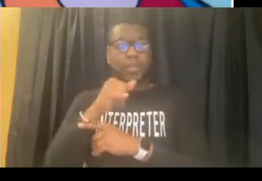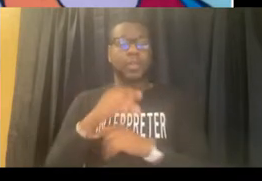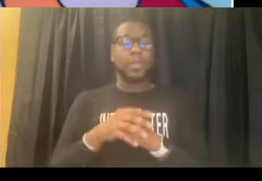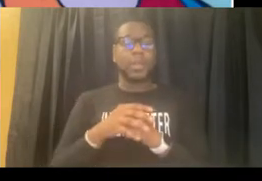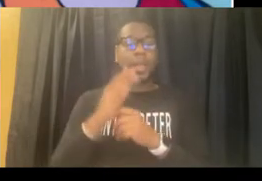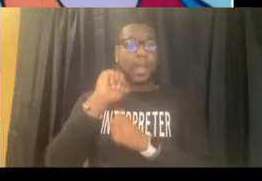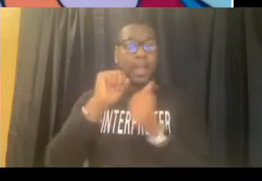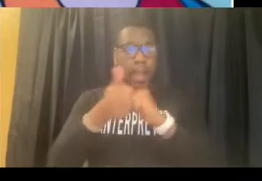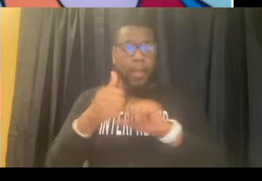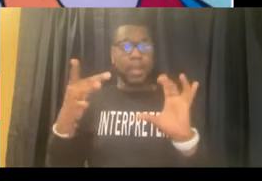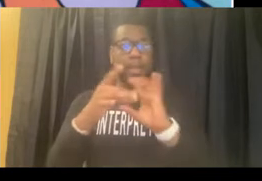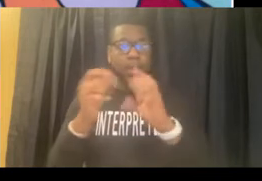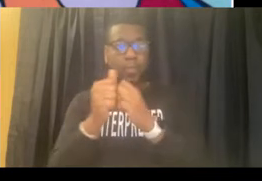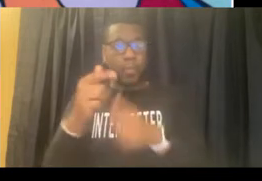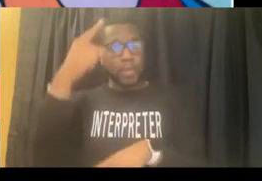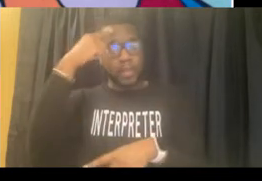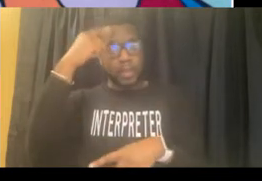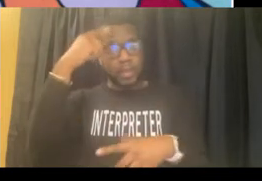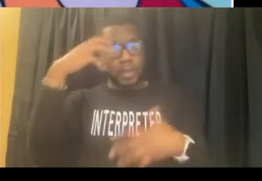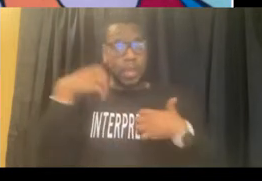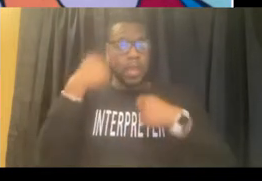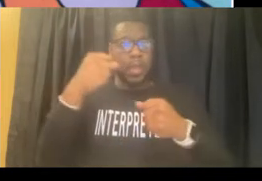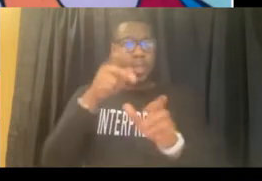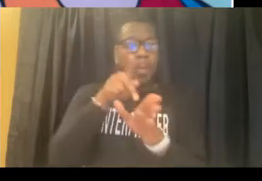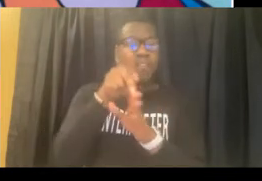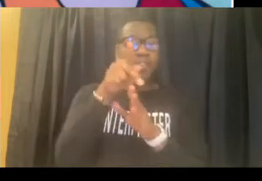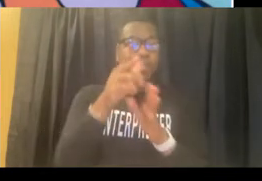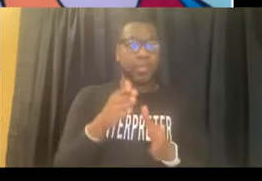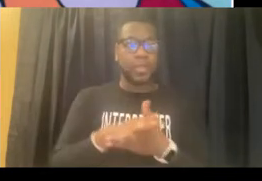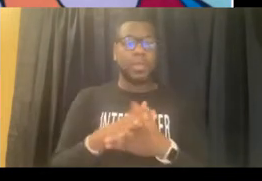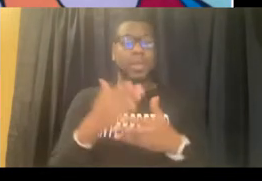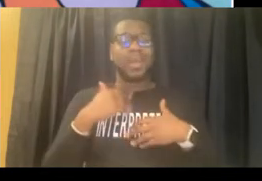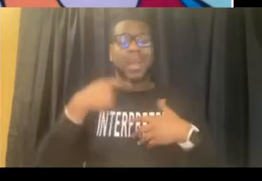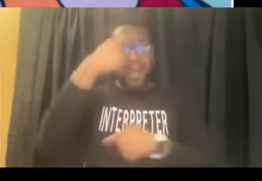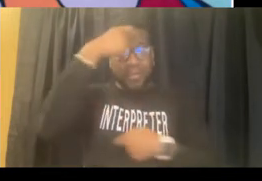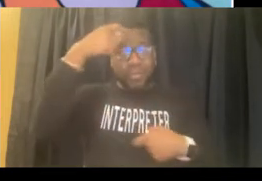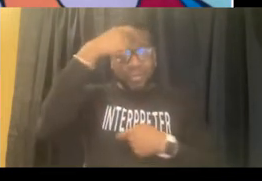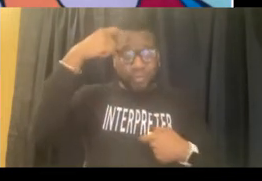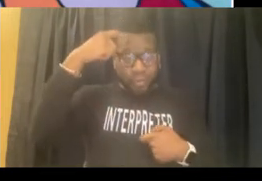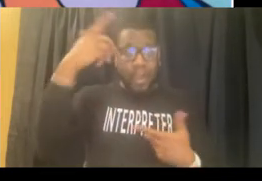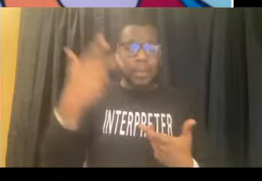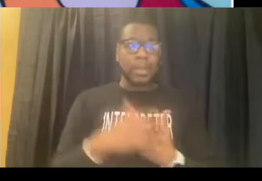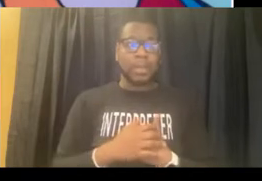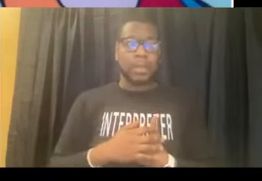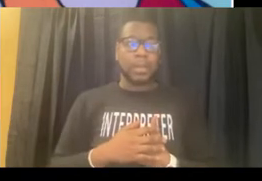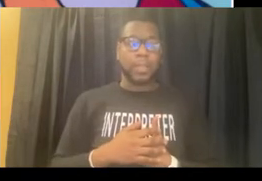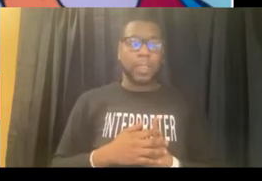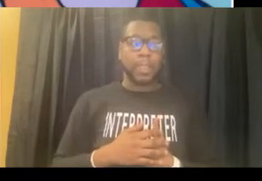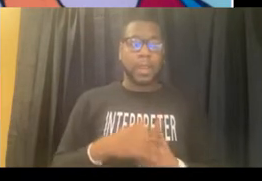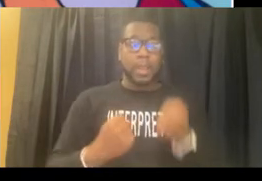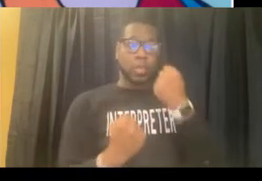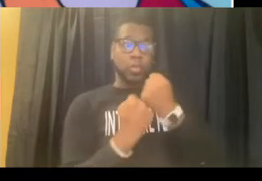connecting them with mental health professionals who are long-term, have trauma-informed approaches, and are able to support them for free to low